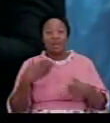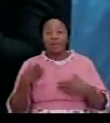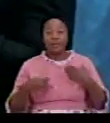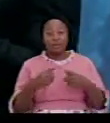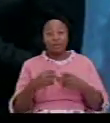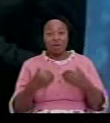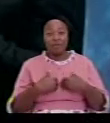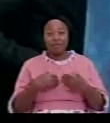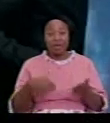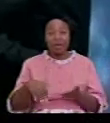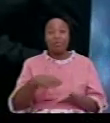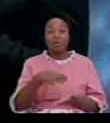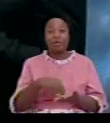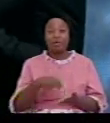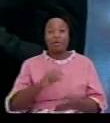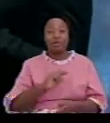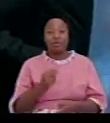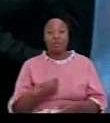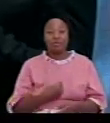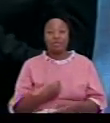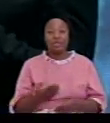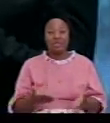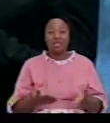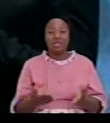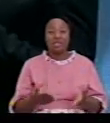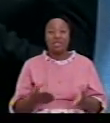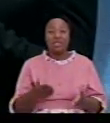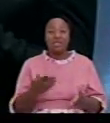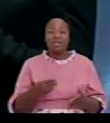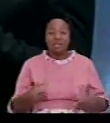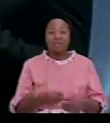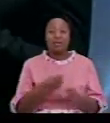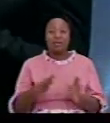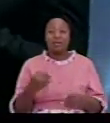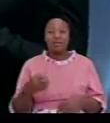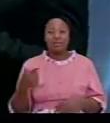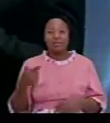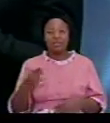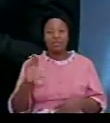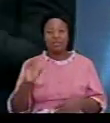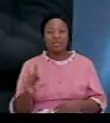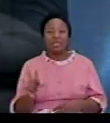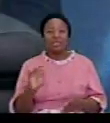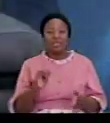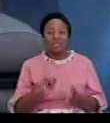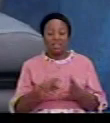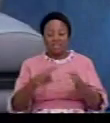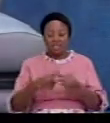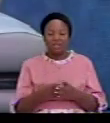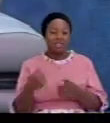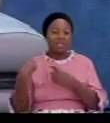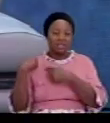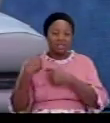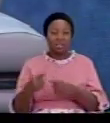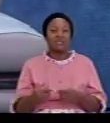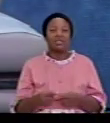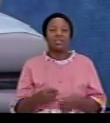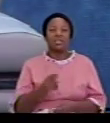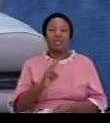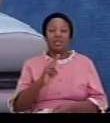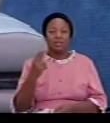midst the convener of GCK that you have started hearing since Thursday. Face